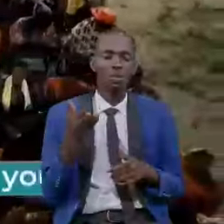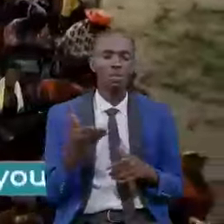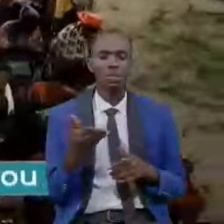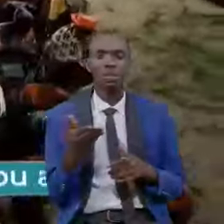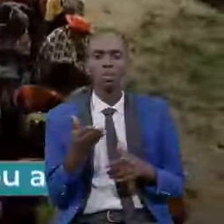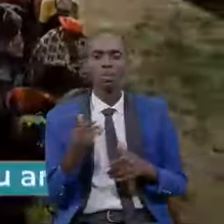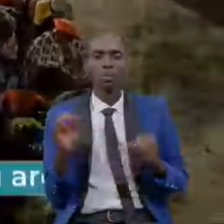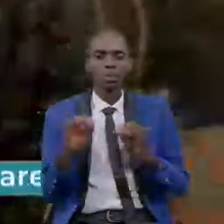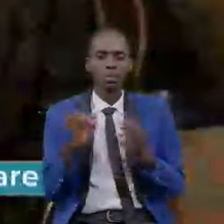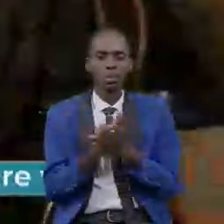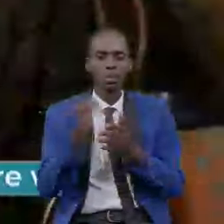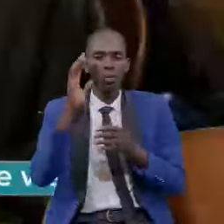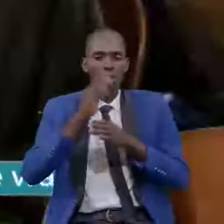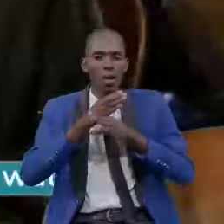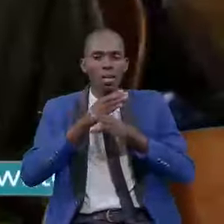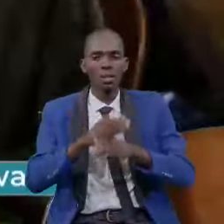offered here tonight.